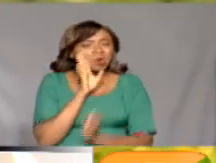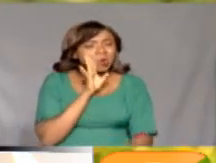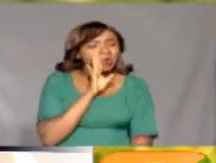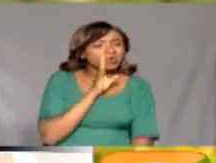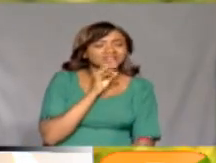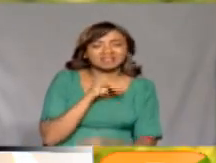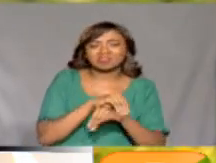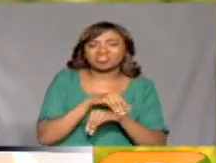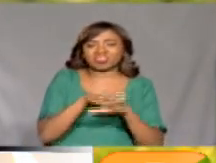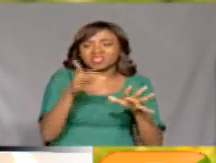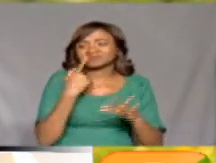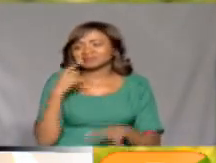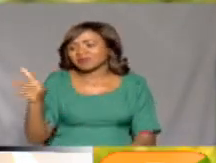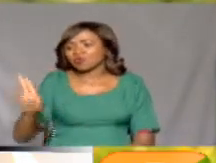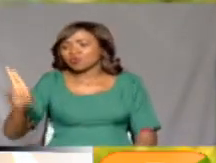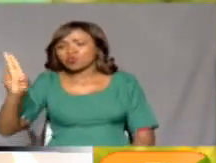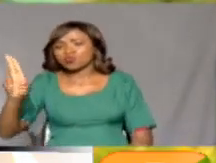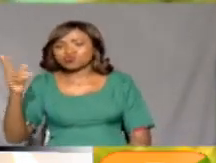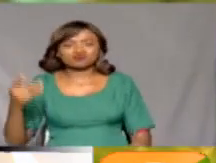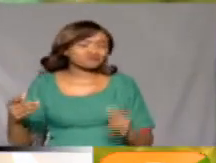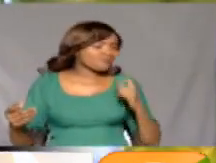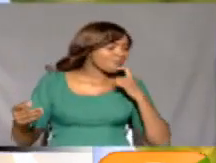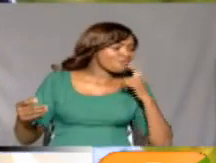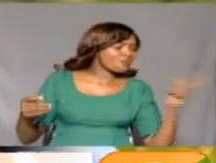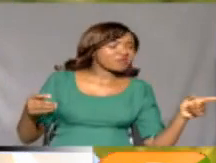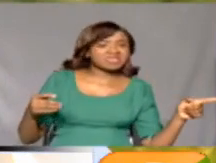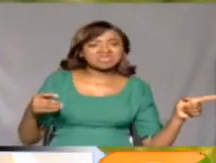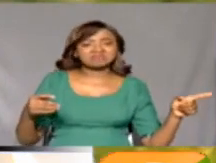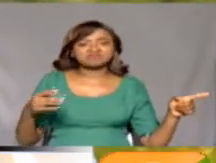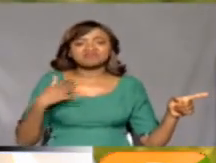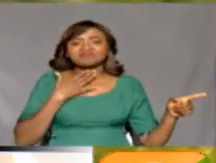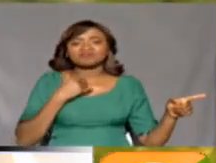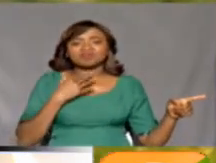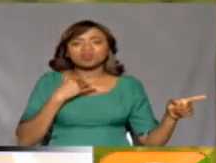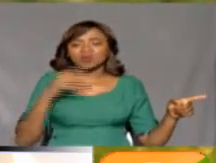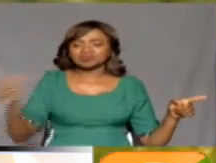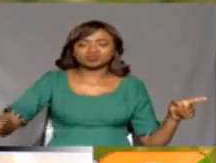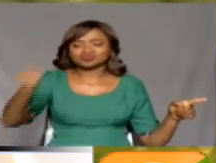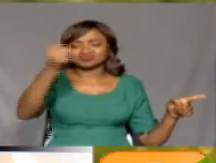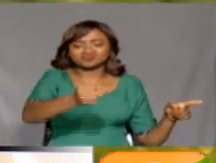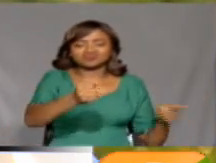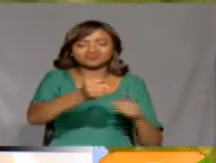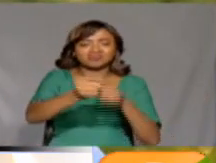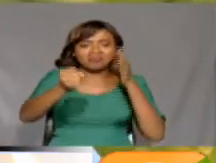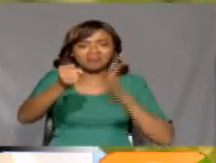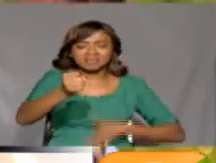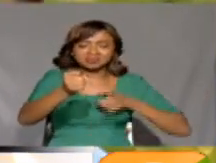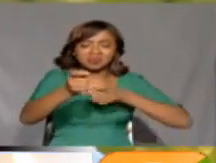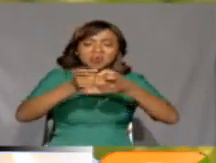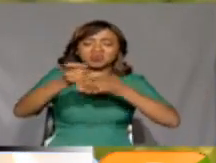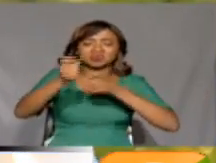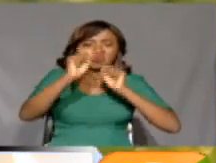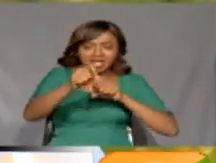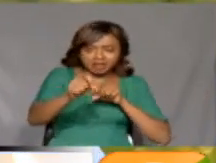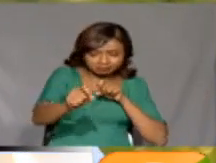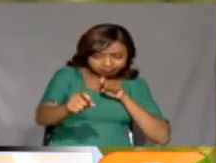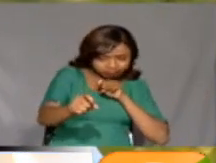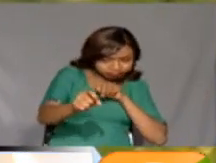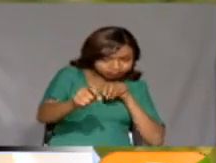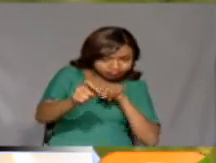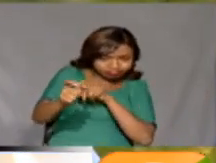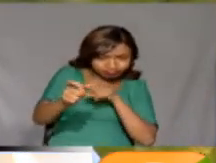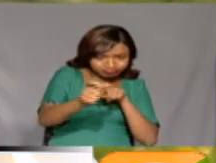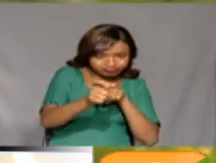just another, you know, Moi is trying to put in place somebody who he can control. And all this came.